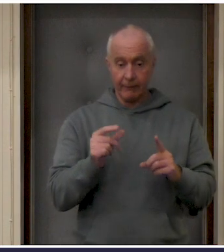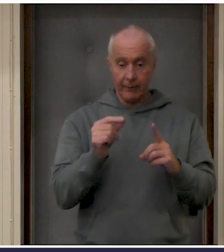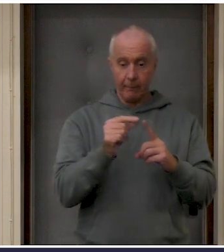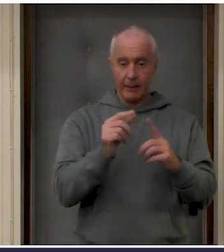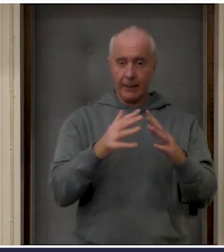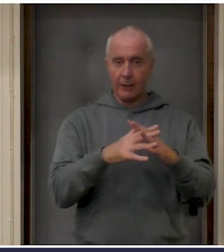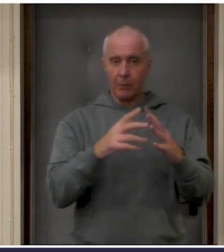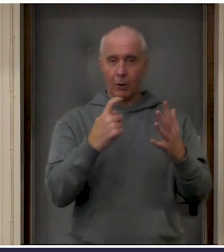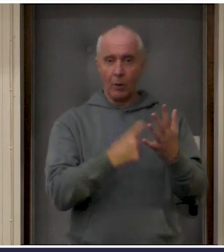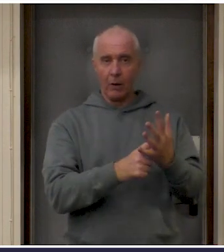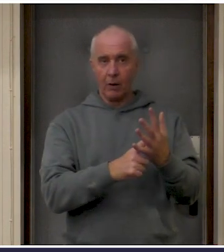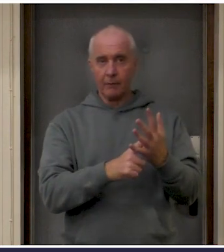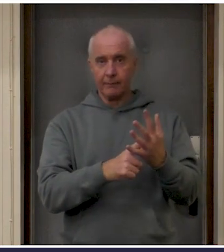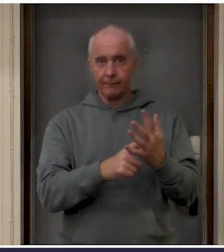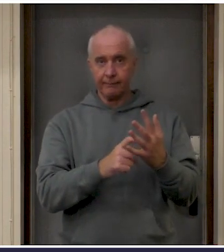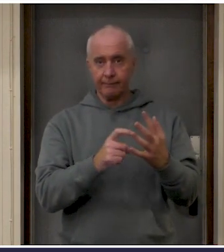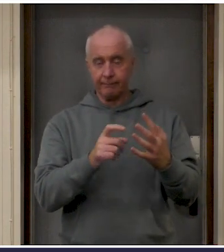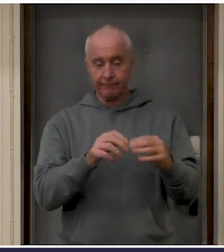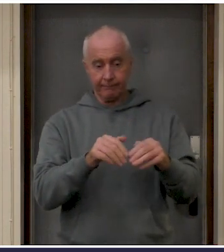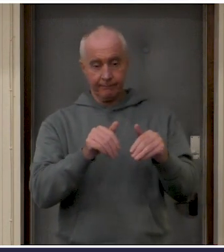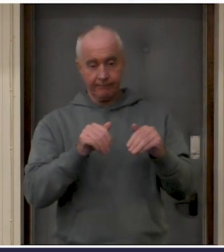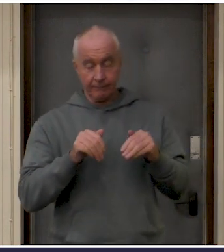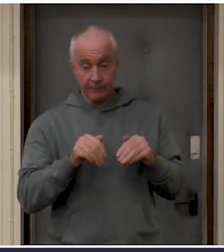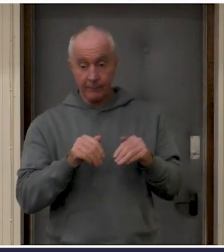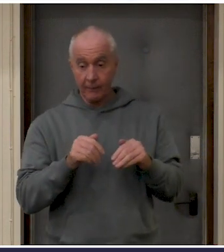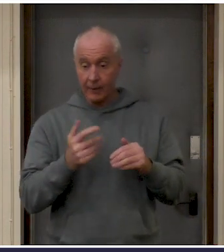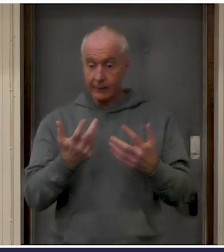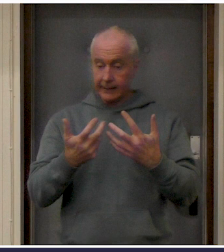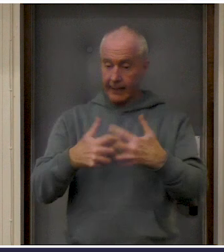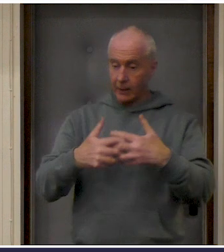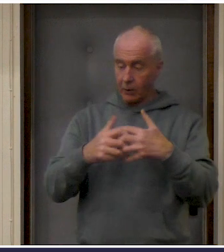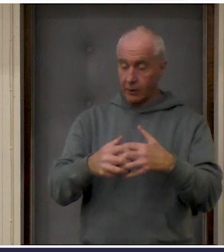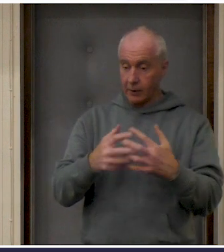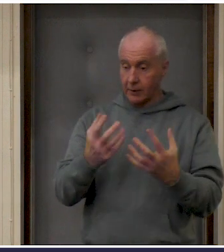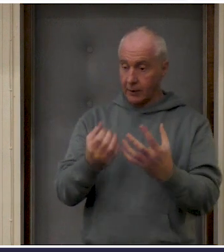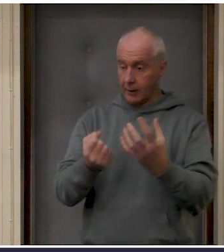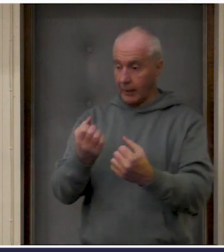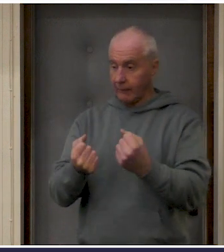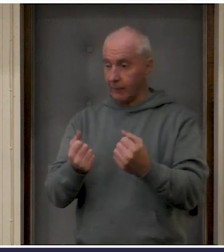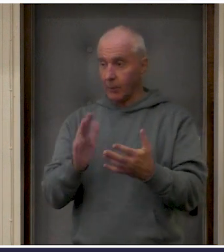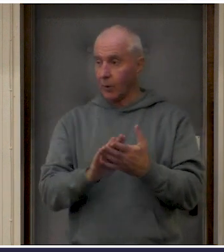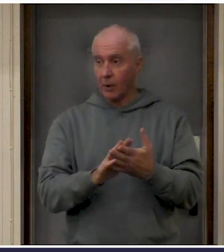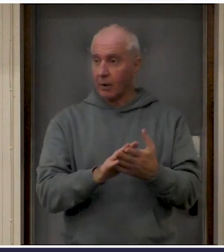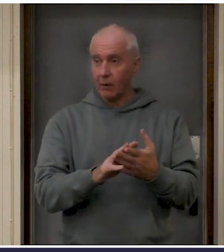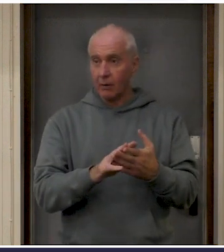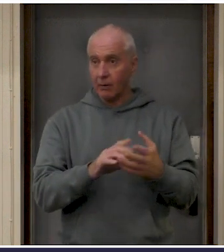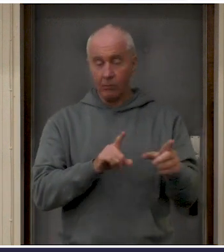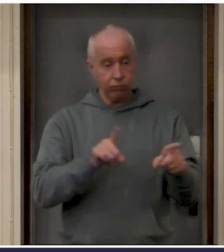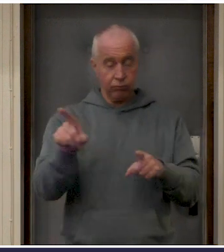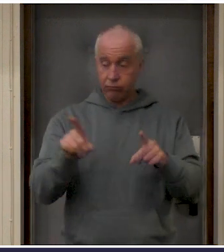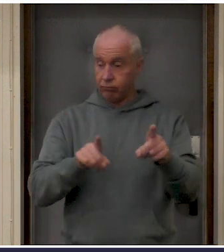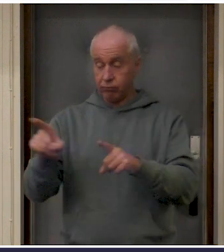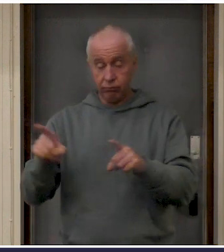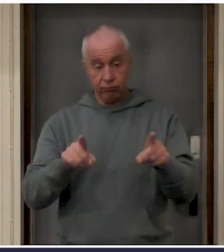PWRs, all of those other technologies, even within a technology family, they're all going in completely different directions. They need